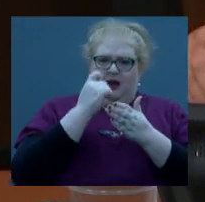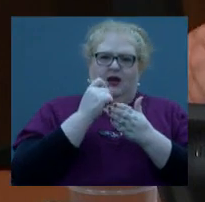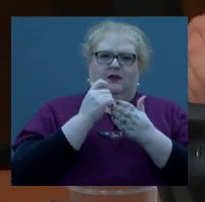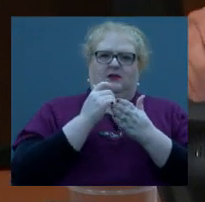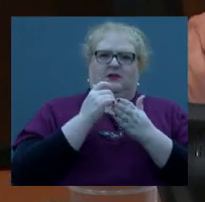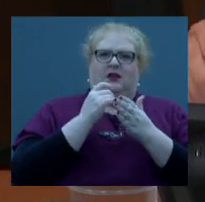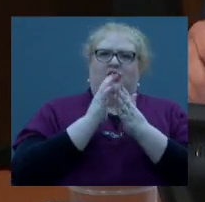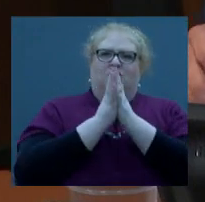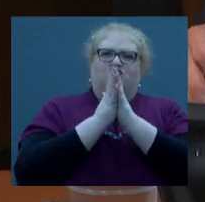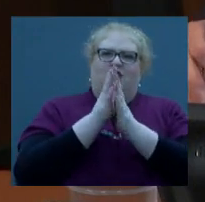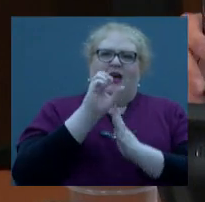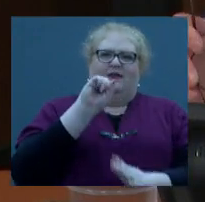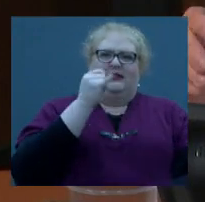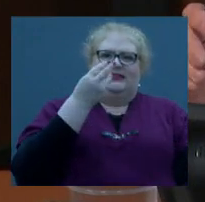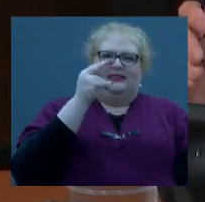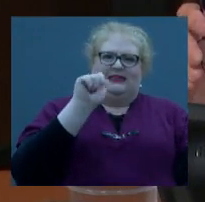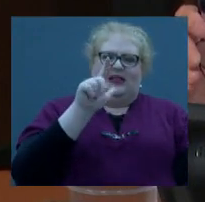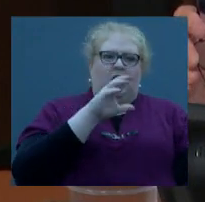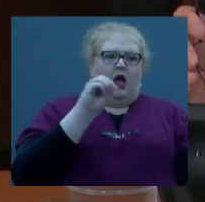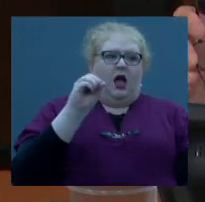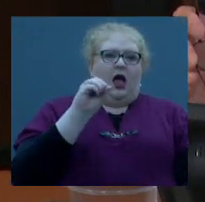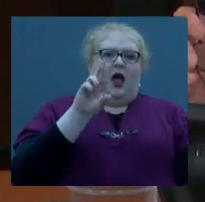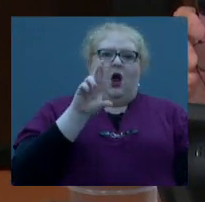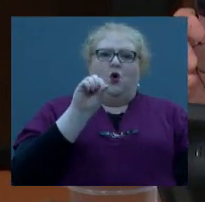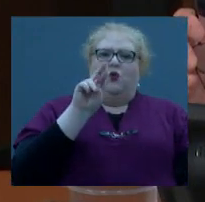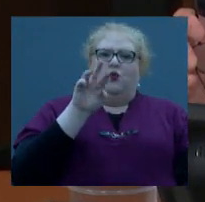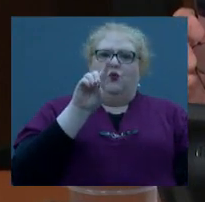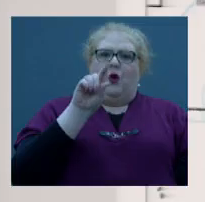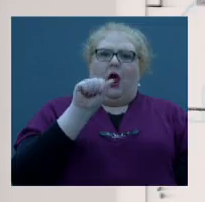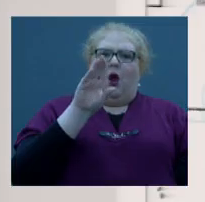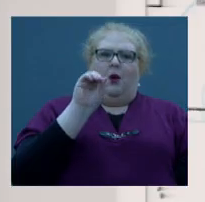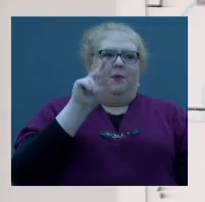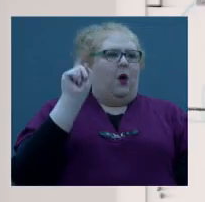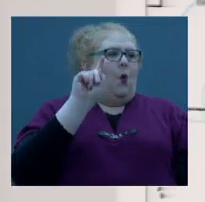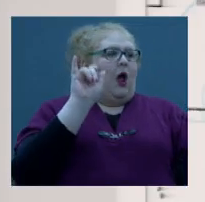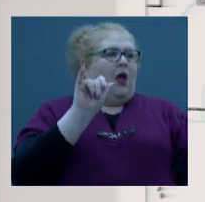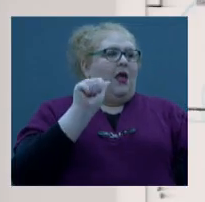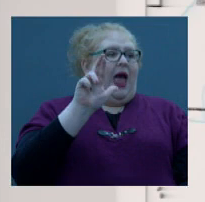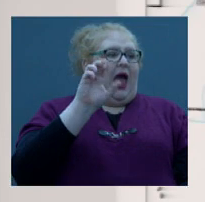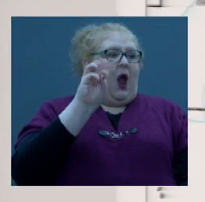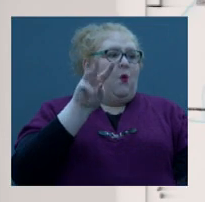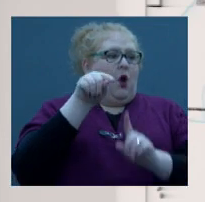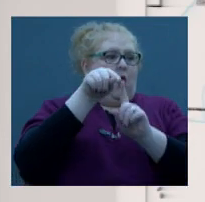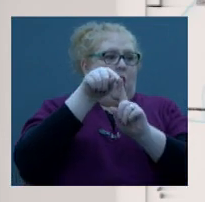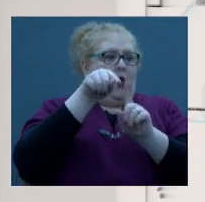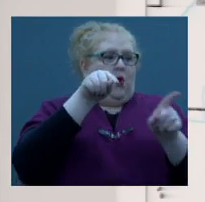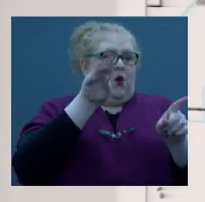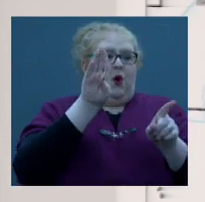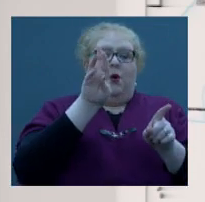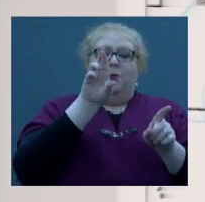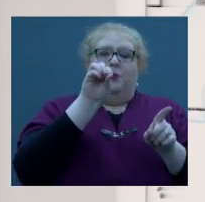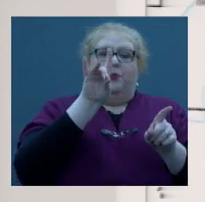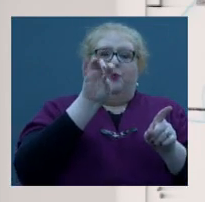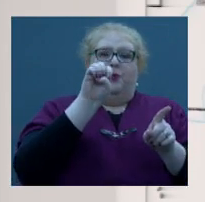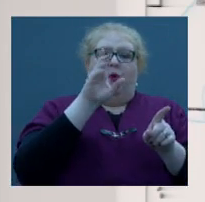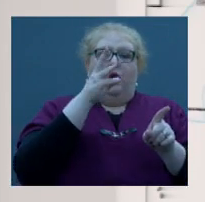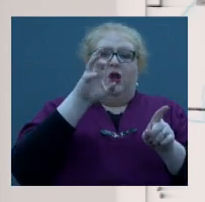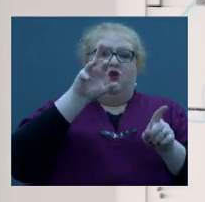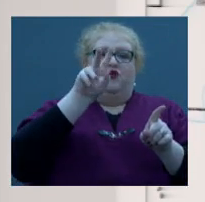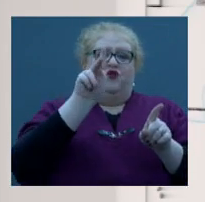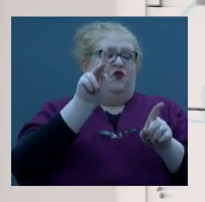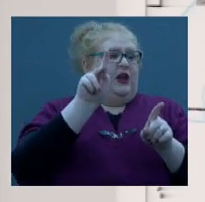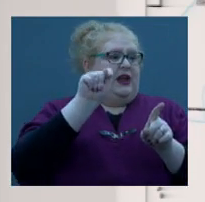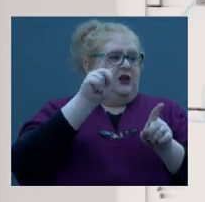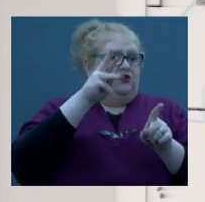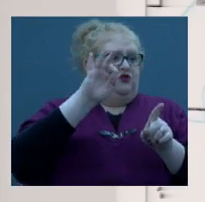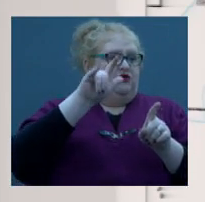and a If roundabout. you can look at the monitor there, Yep. that's right around that arrow is where that is. Brody Creek Trail would be the entrance into the Brody Creek neighborhood there.